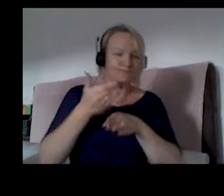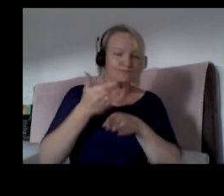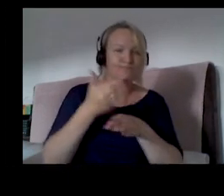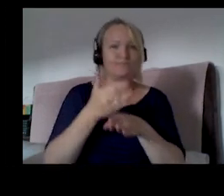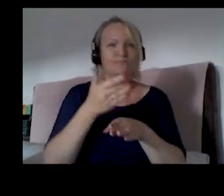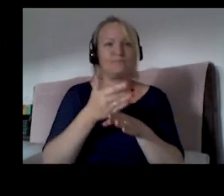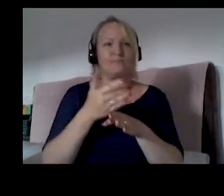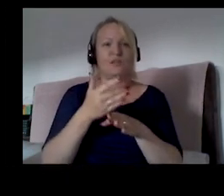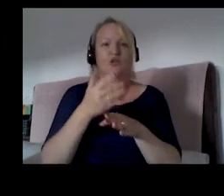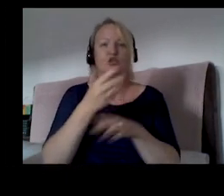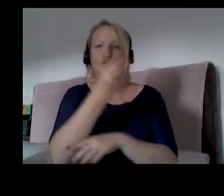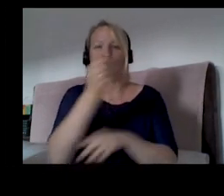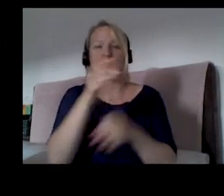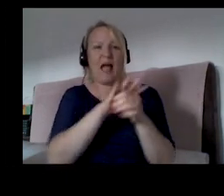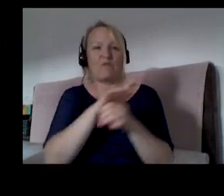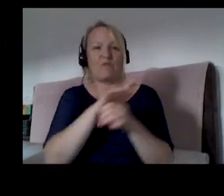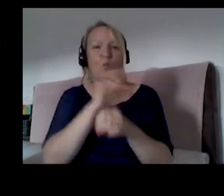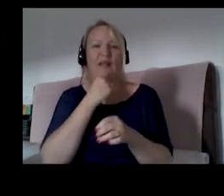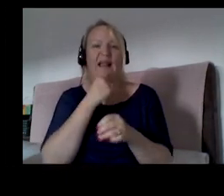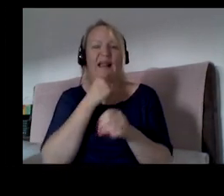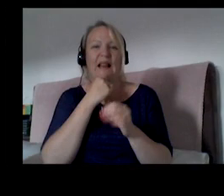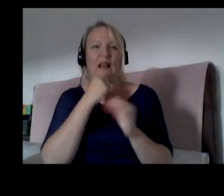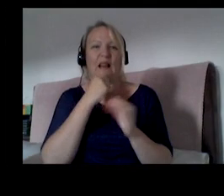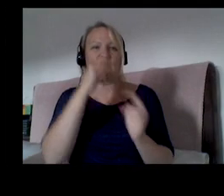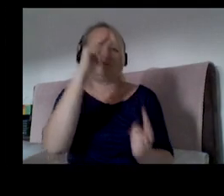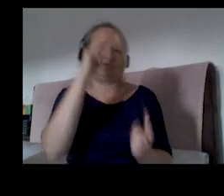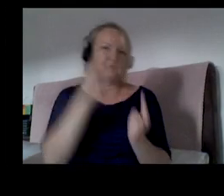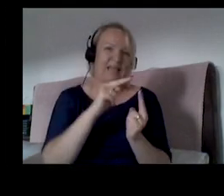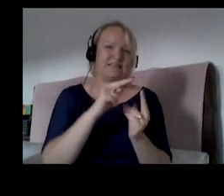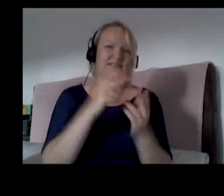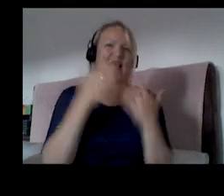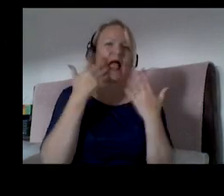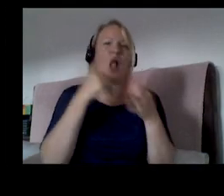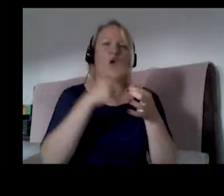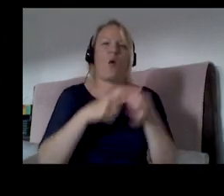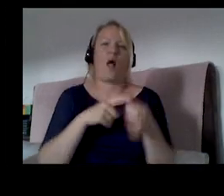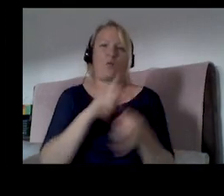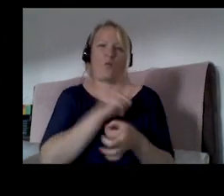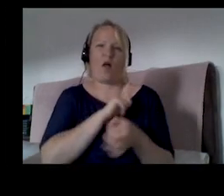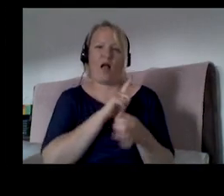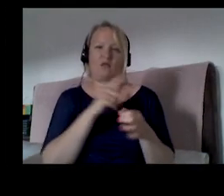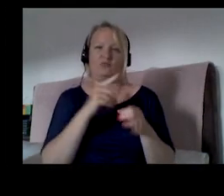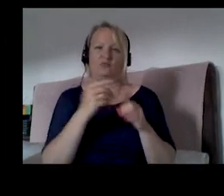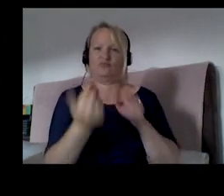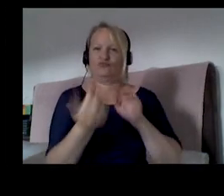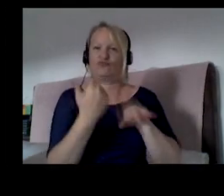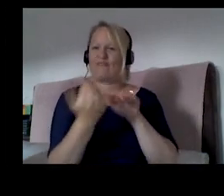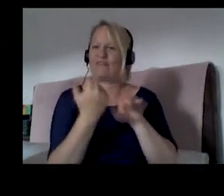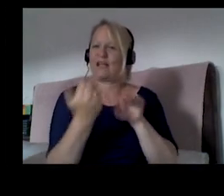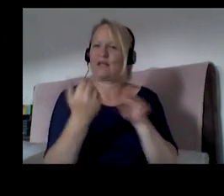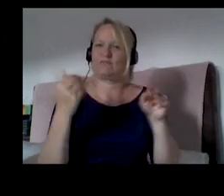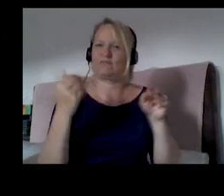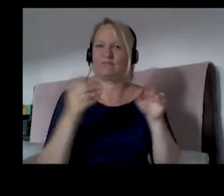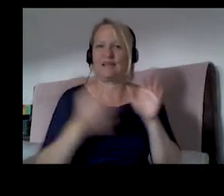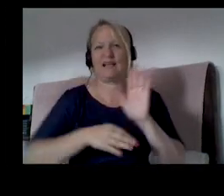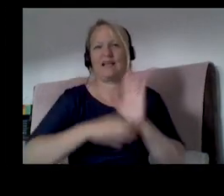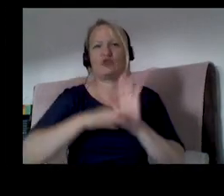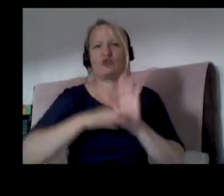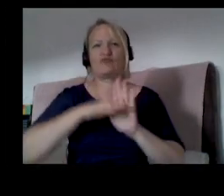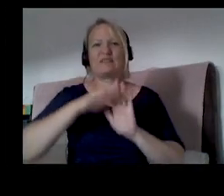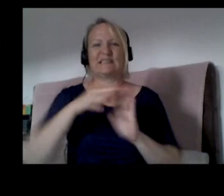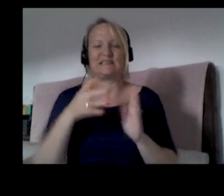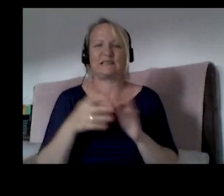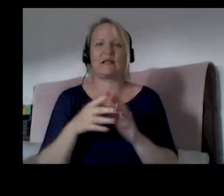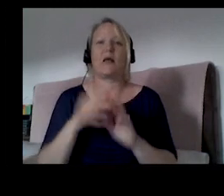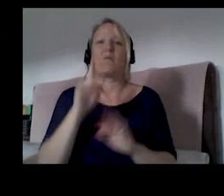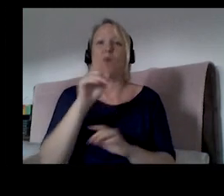Although during operation of the Lower Thames Crossing, some areas are predicted to experience decreased air quality due to changes in traffic